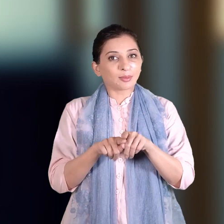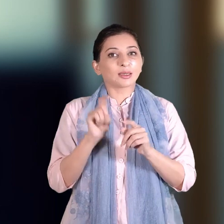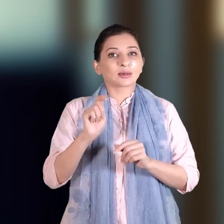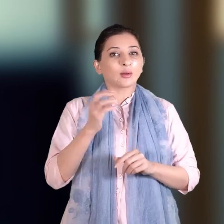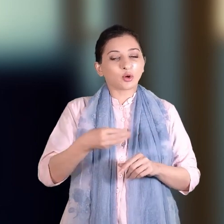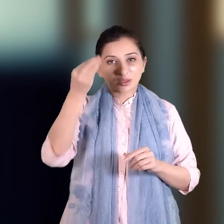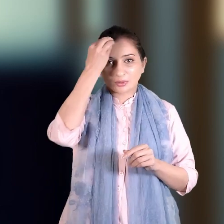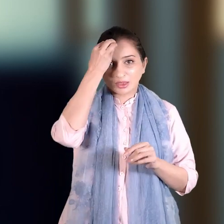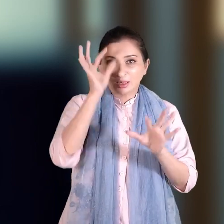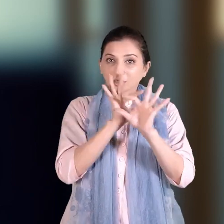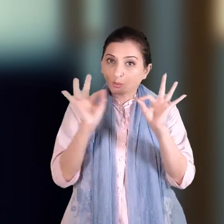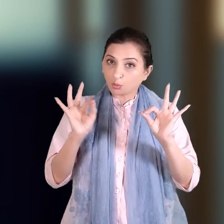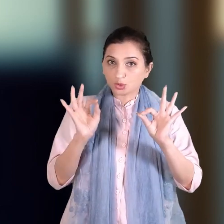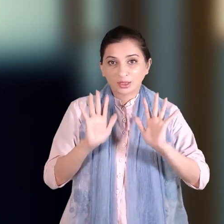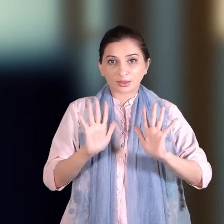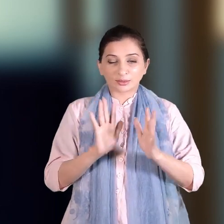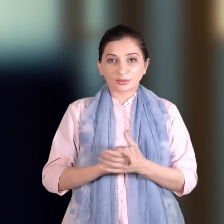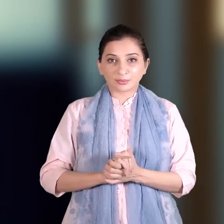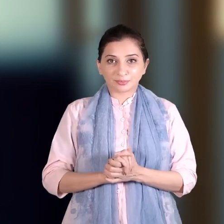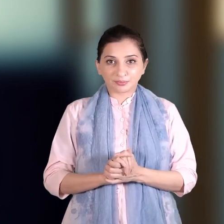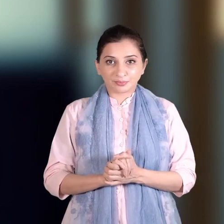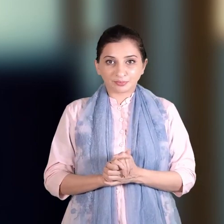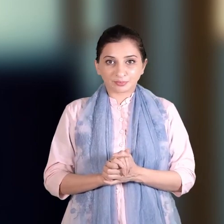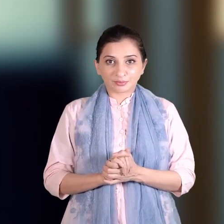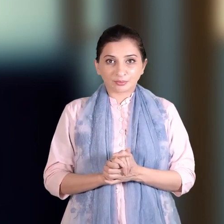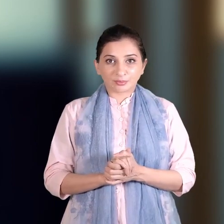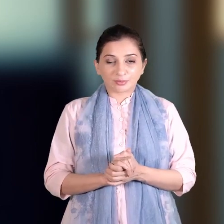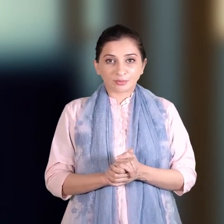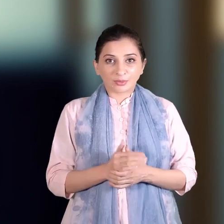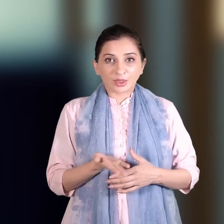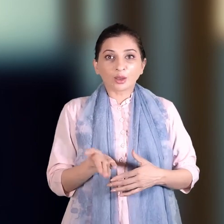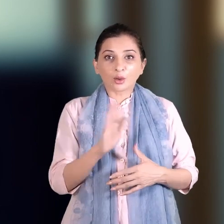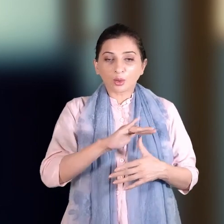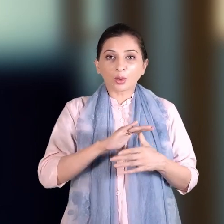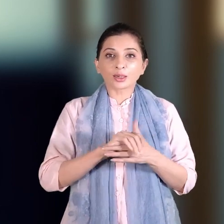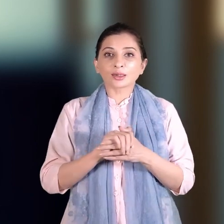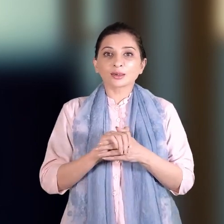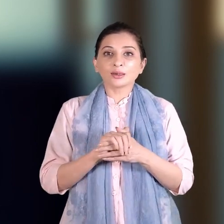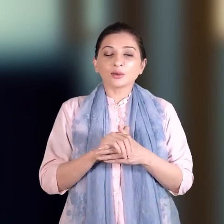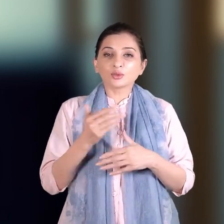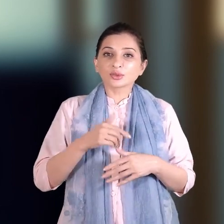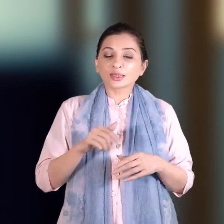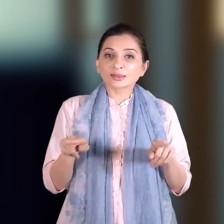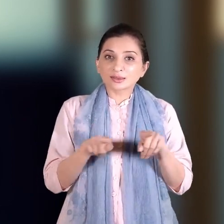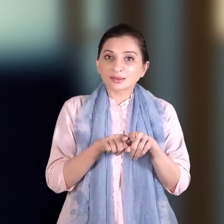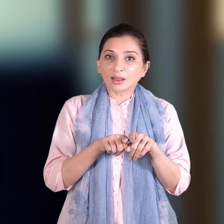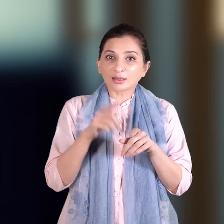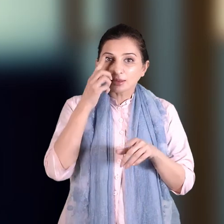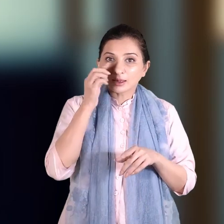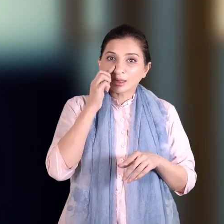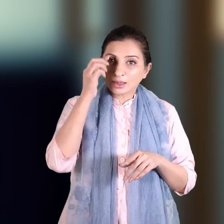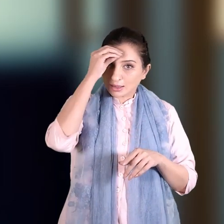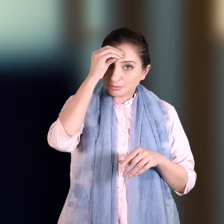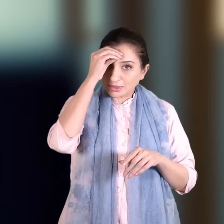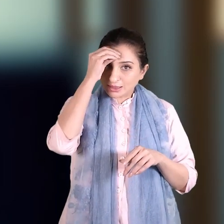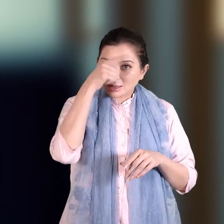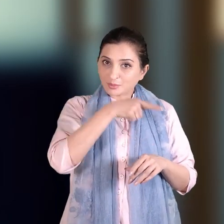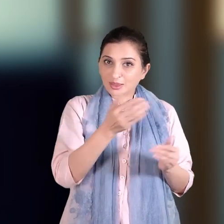selves. And in all of this, there is another role that's added to the mix, that is of a